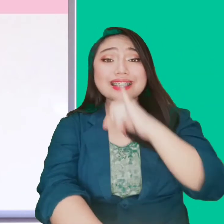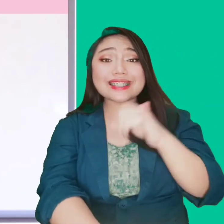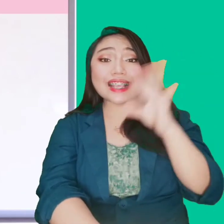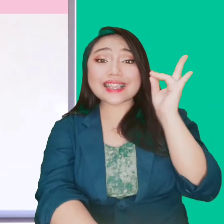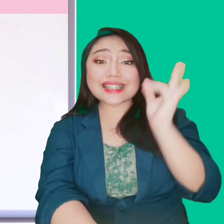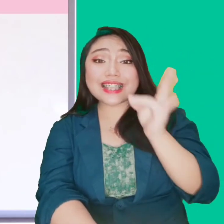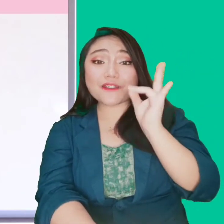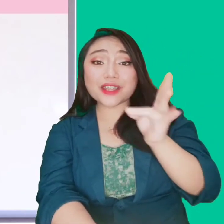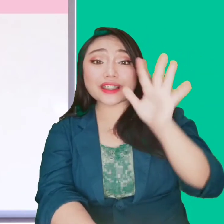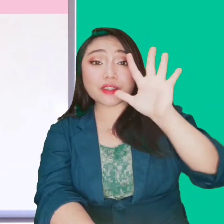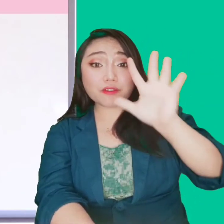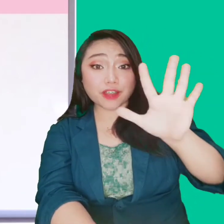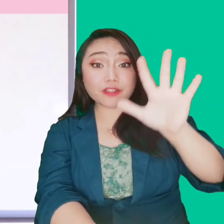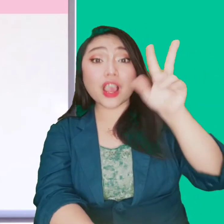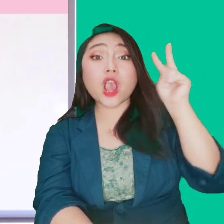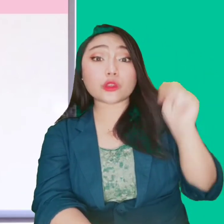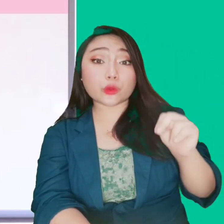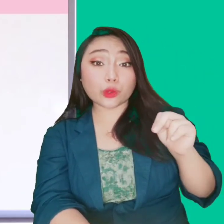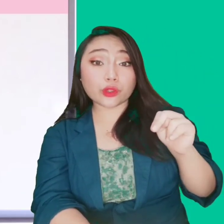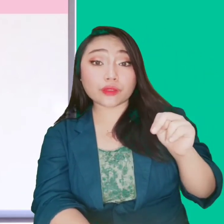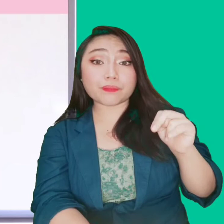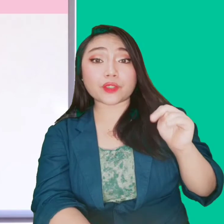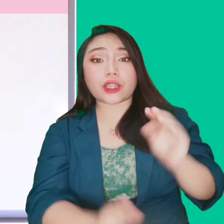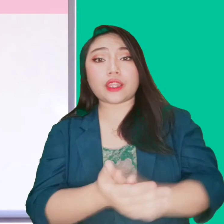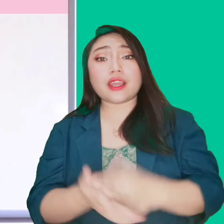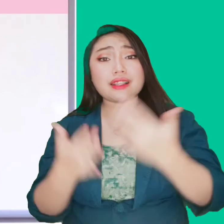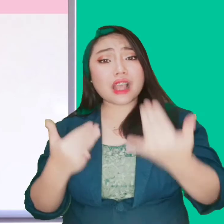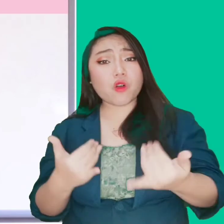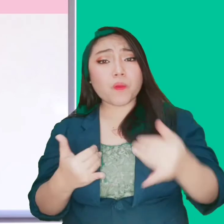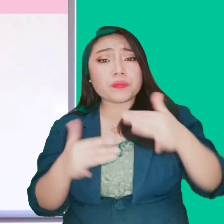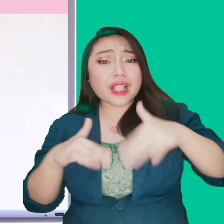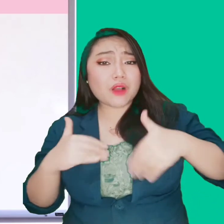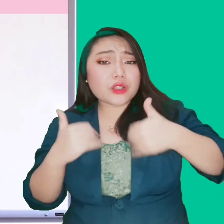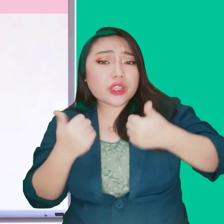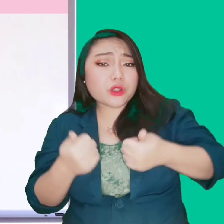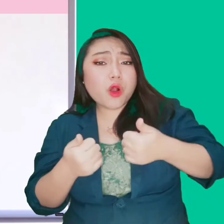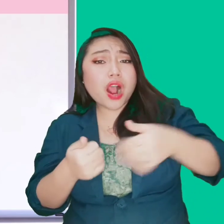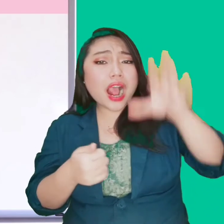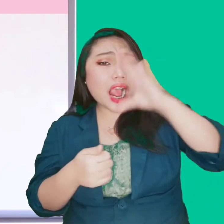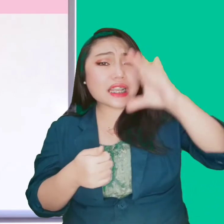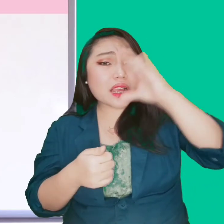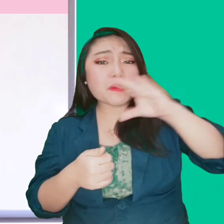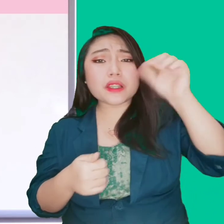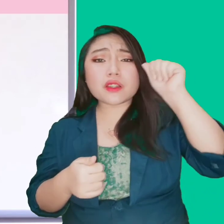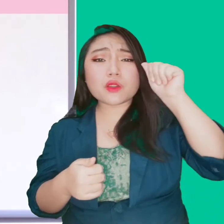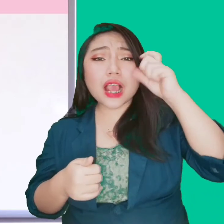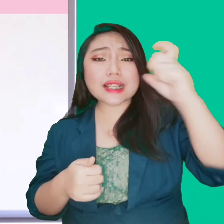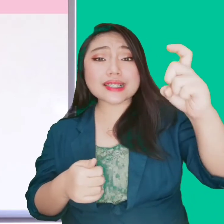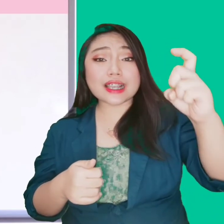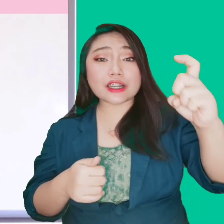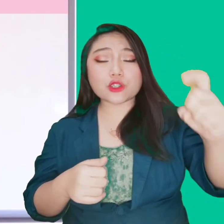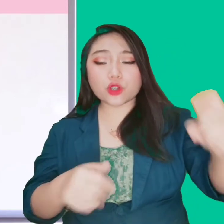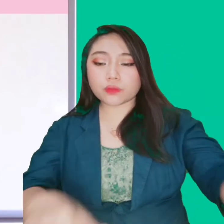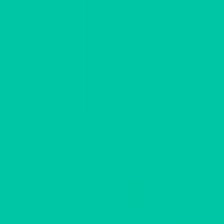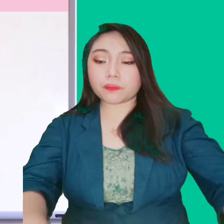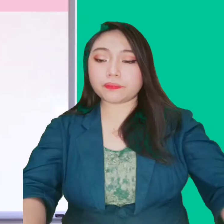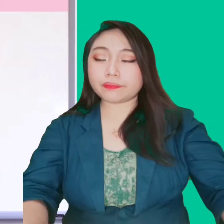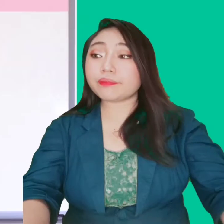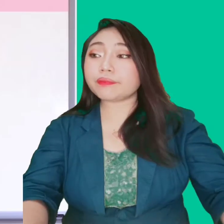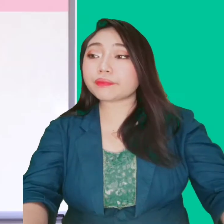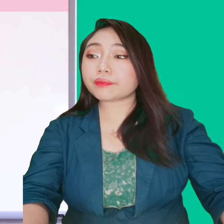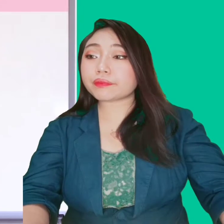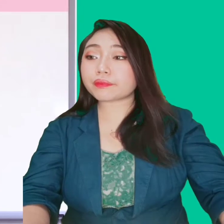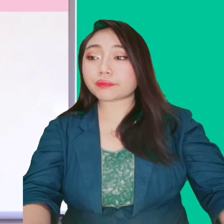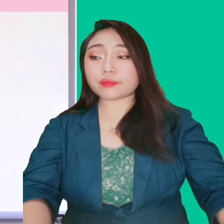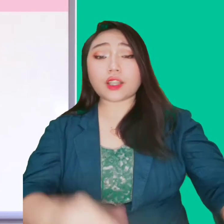and the boy's force is 75 newtons. Now, how will you search for the acceleration?